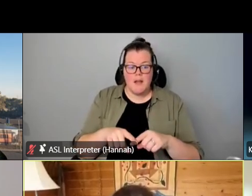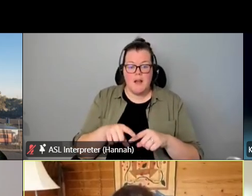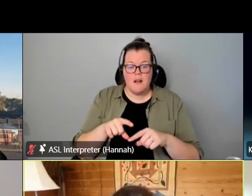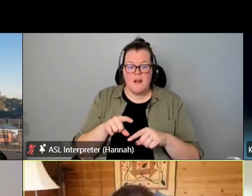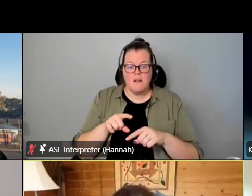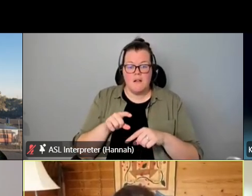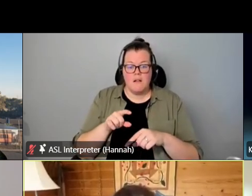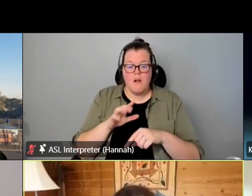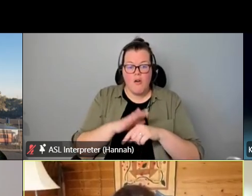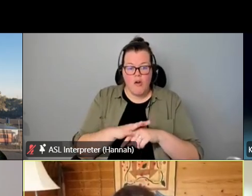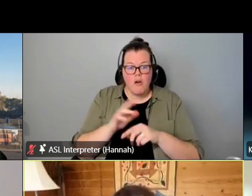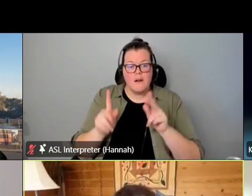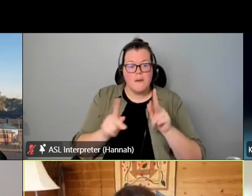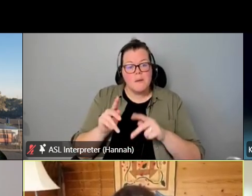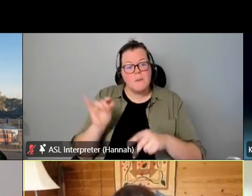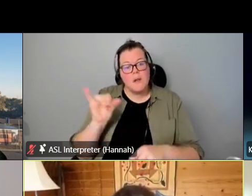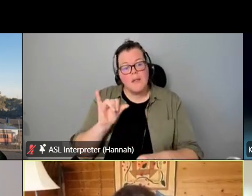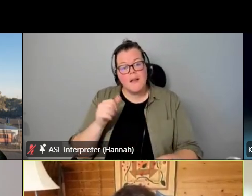people like me